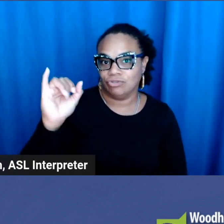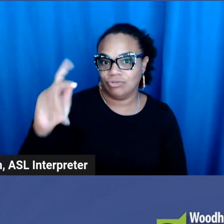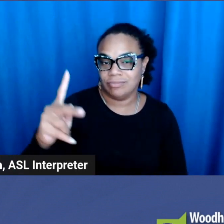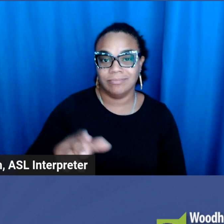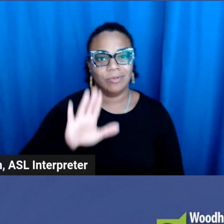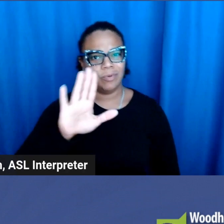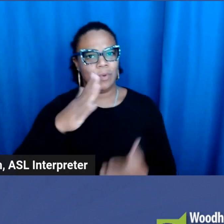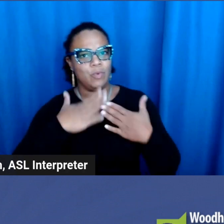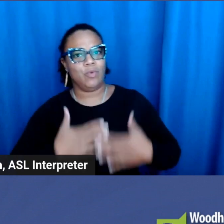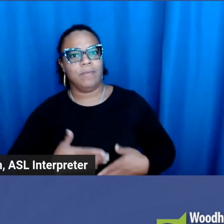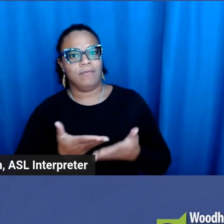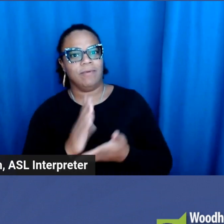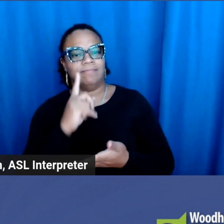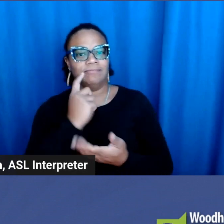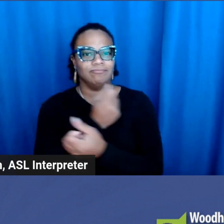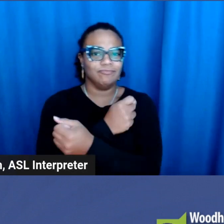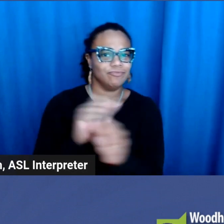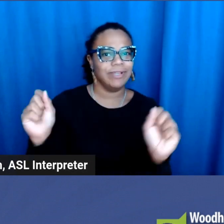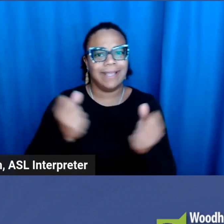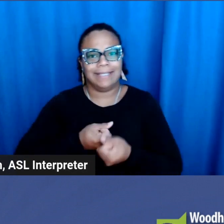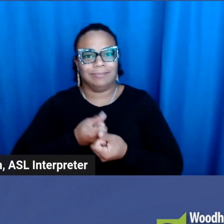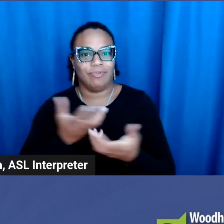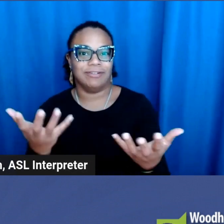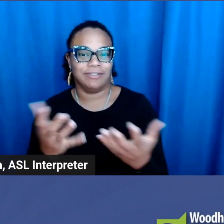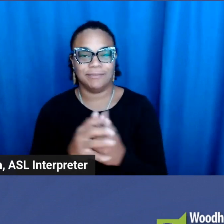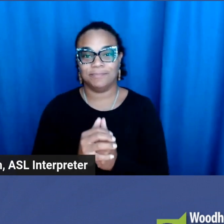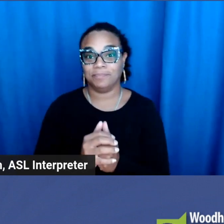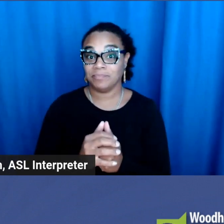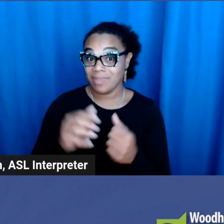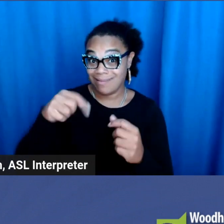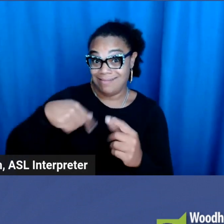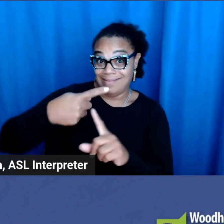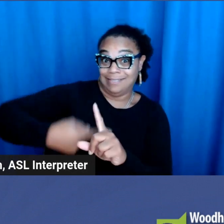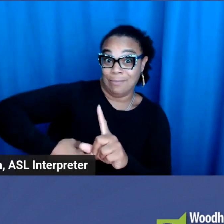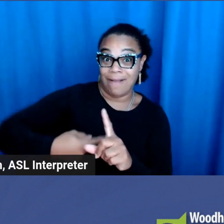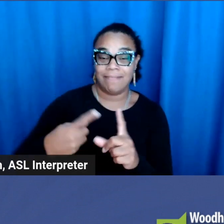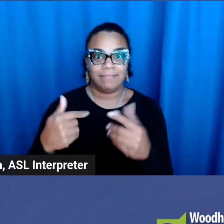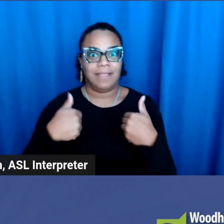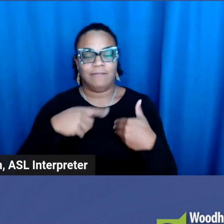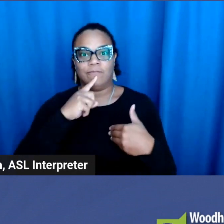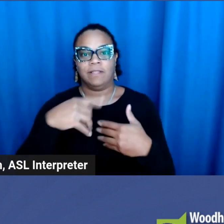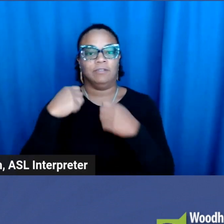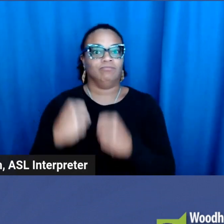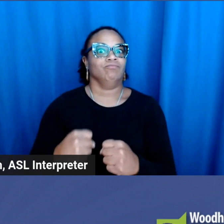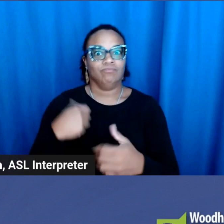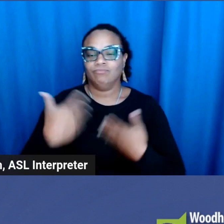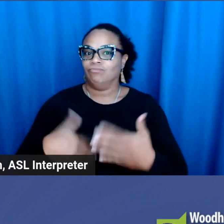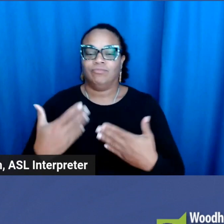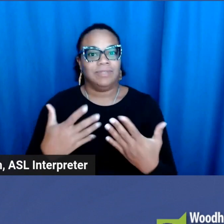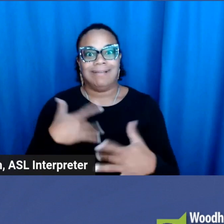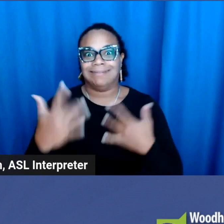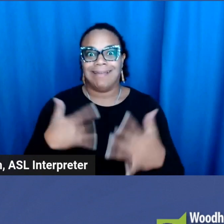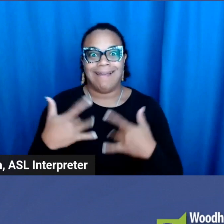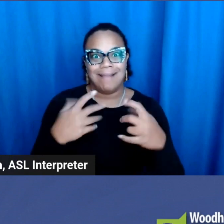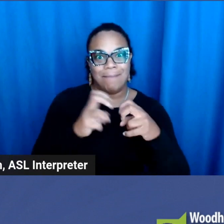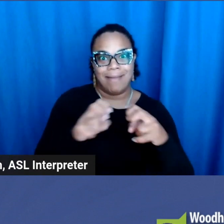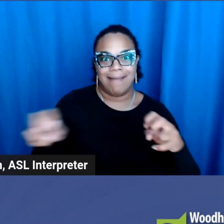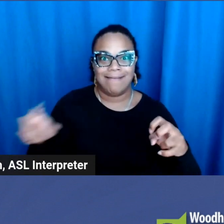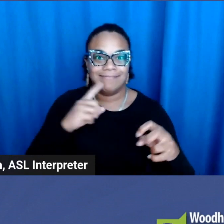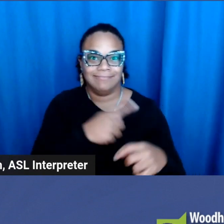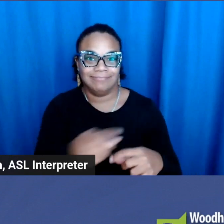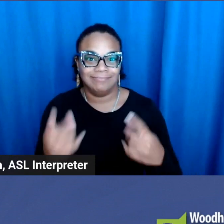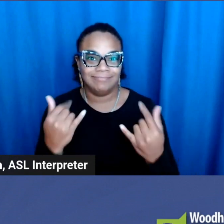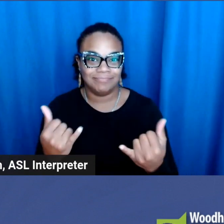expression. And this month, I have a jam-packed, really insightful, informative panel for you. We're going to be talking about